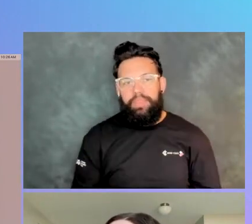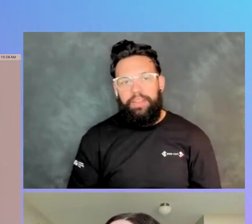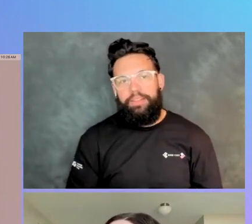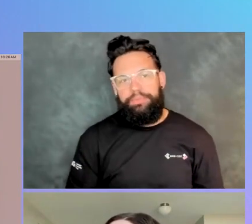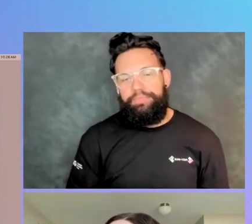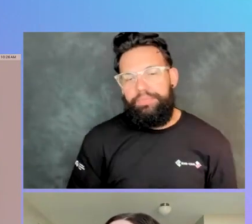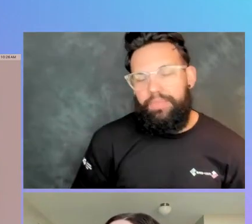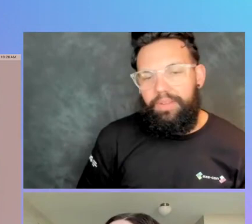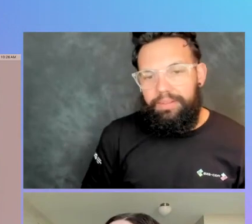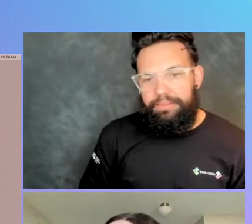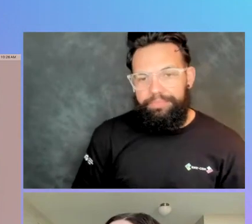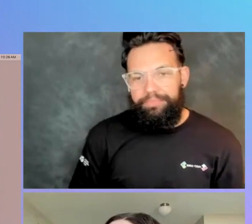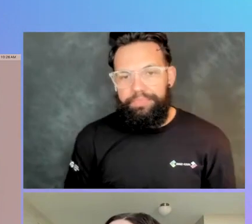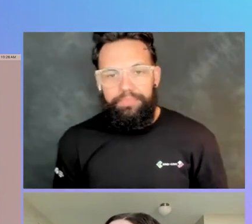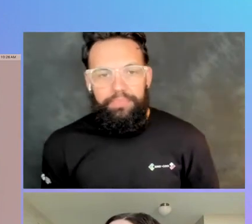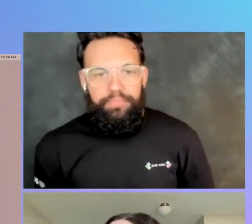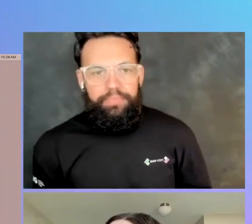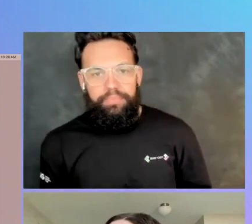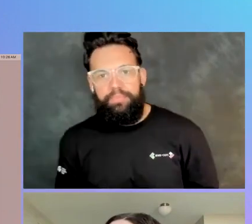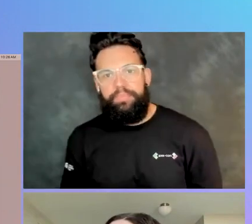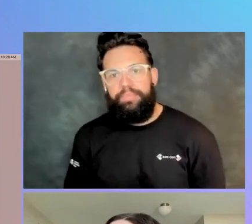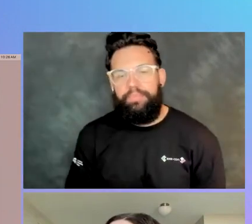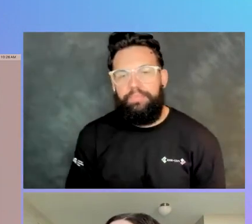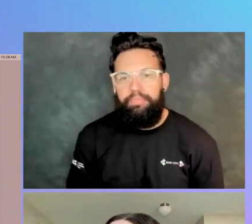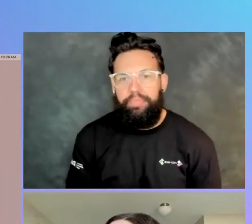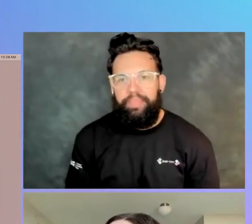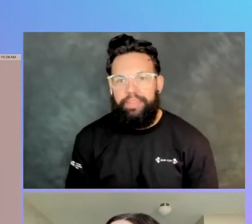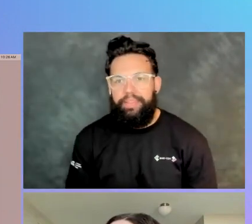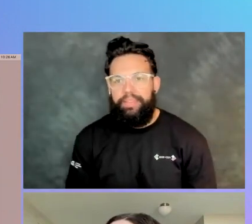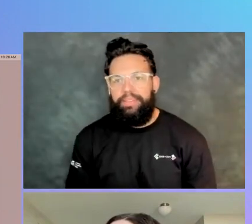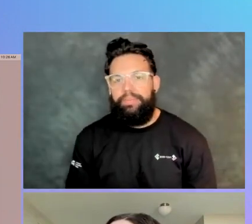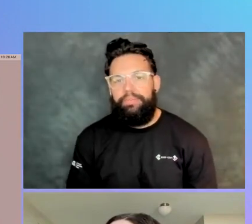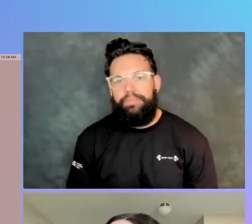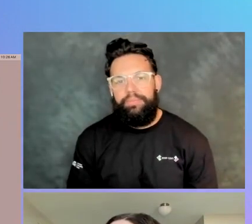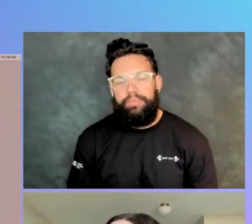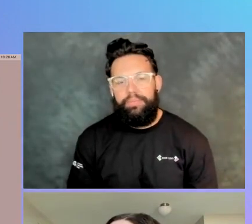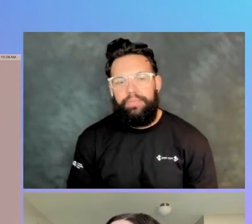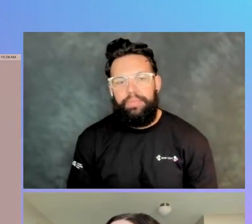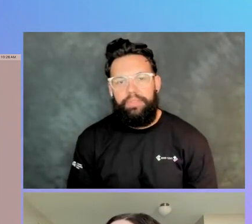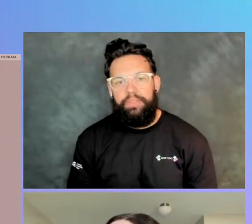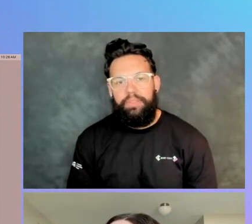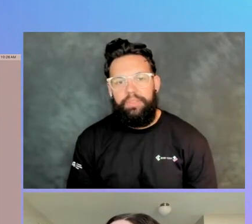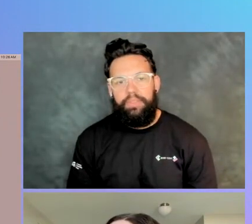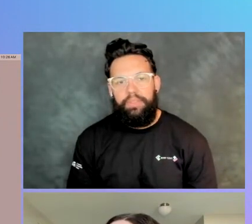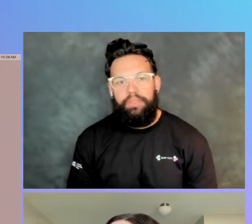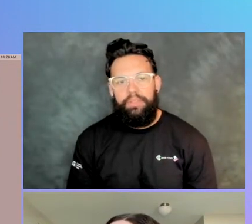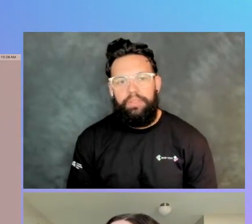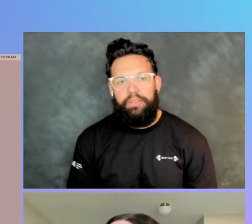way here as well. So here's that scan that I just took